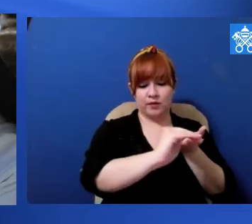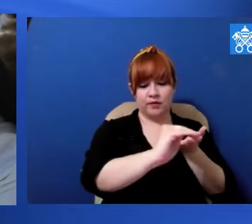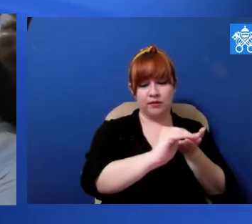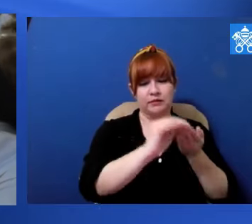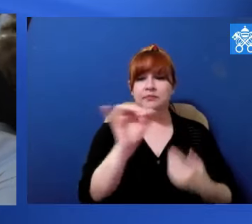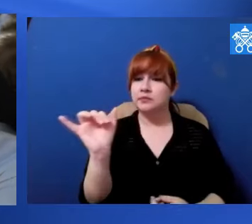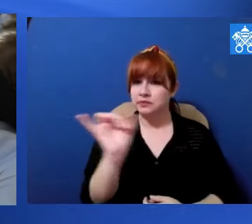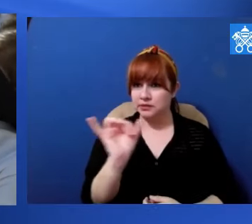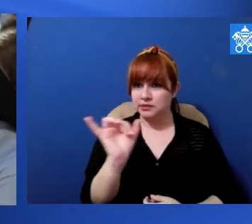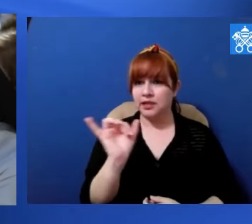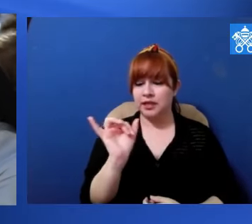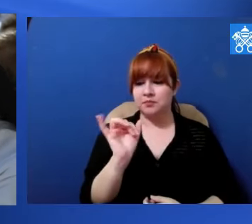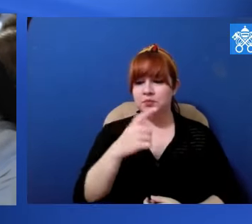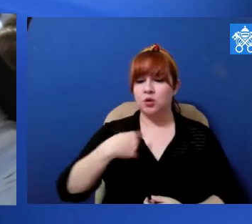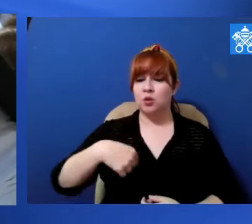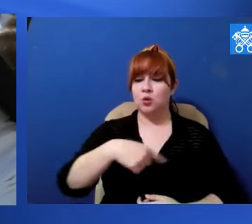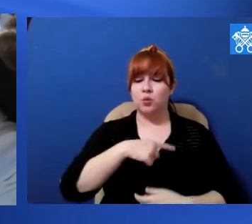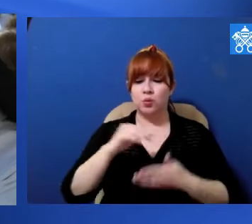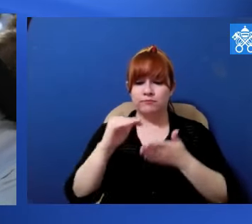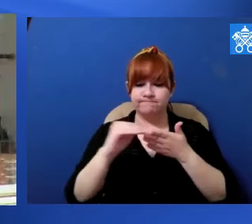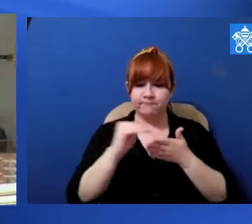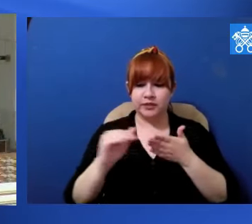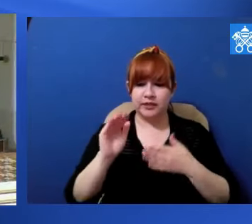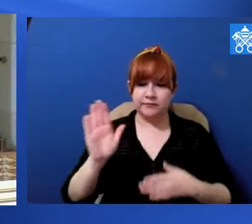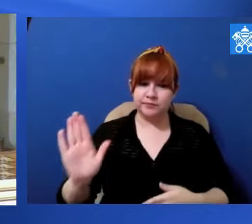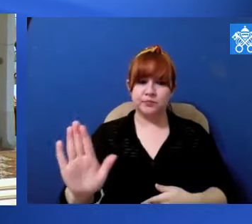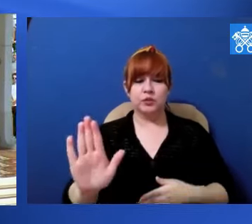dimitte nobis debita nostra,